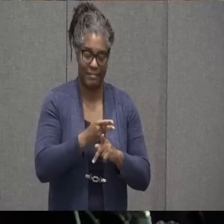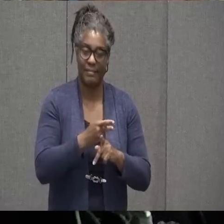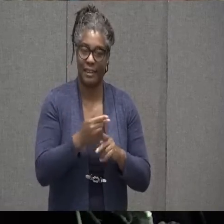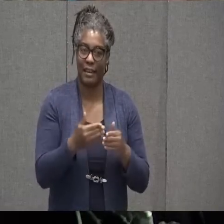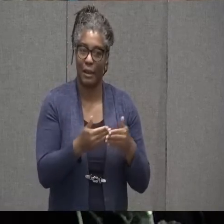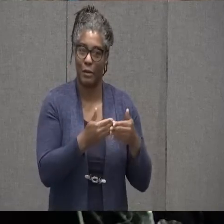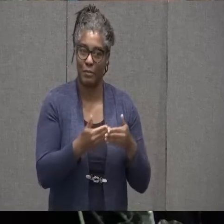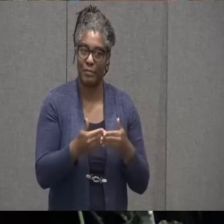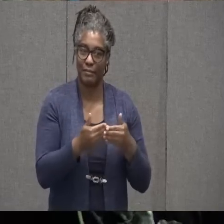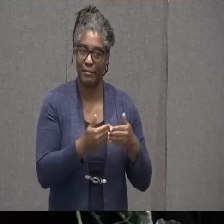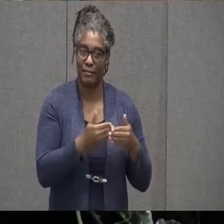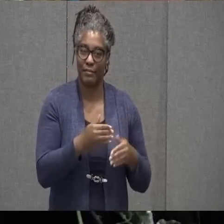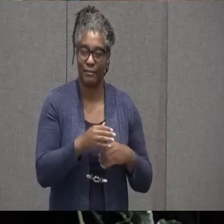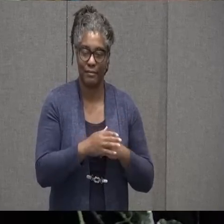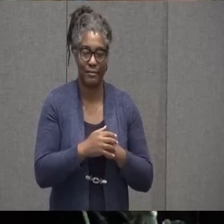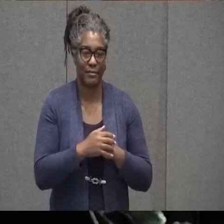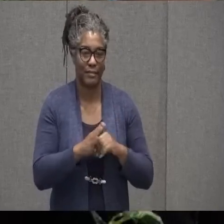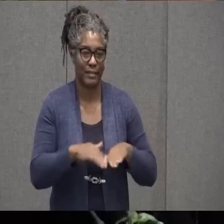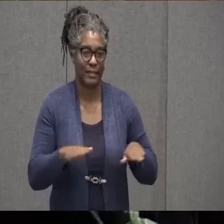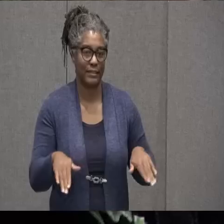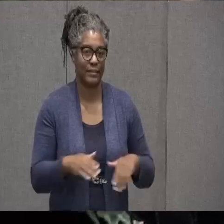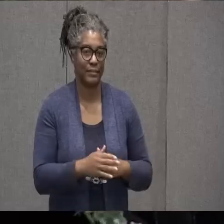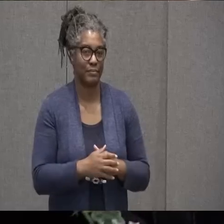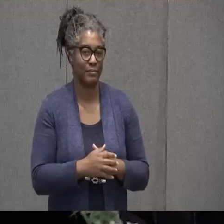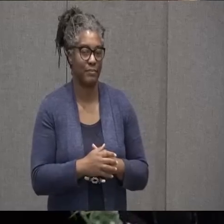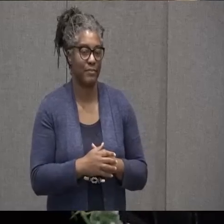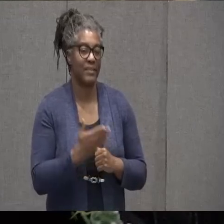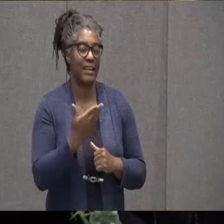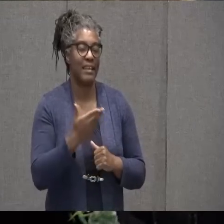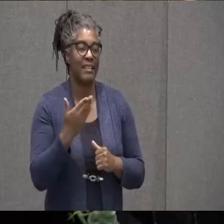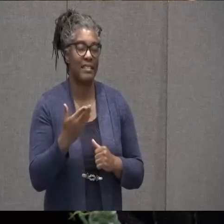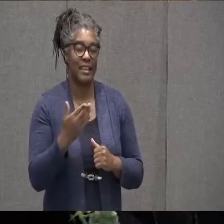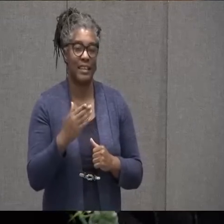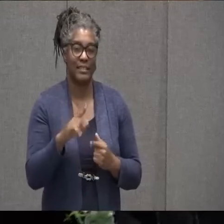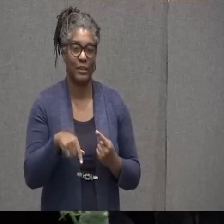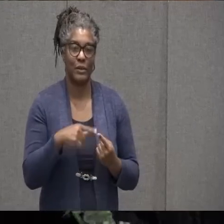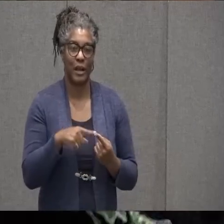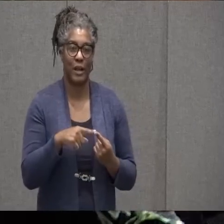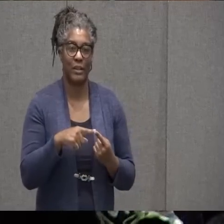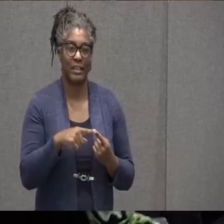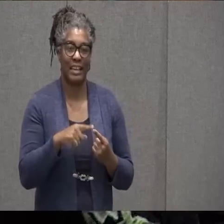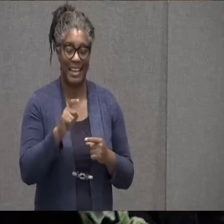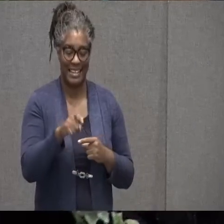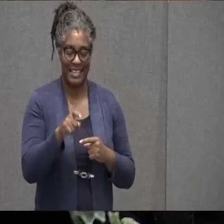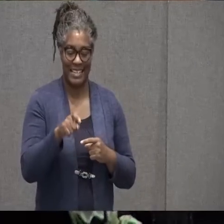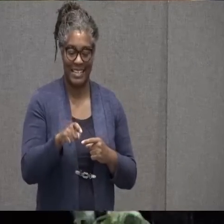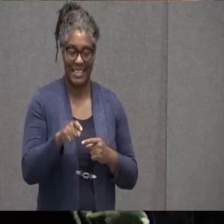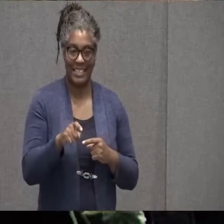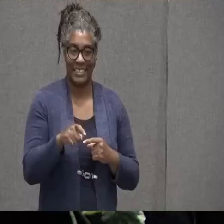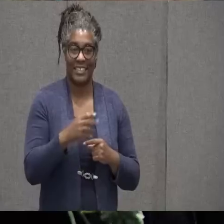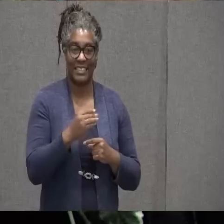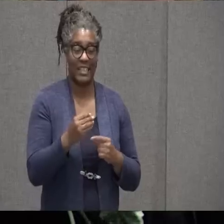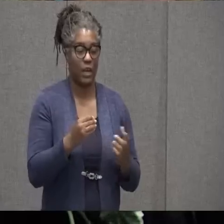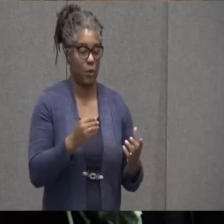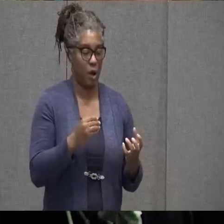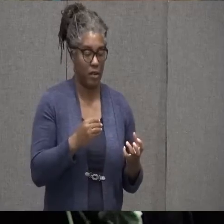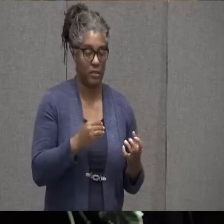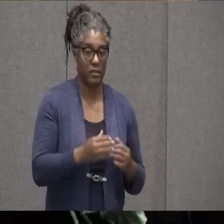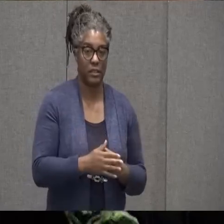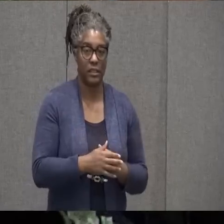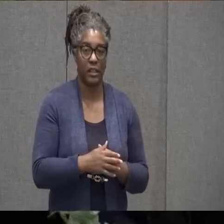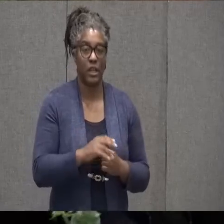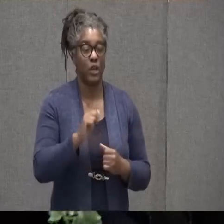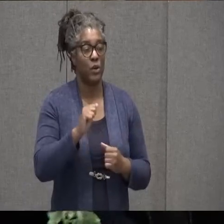do around needs and wants. You could look at the pictures here, or you could look at